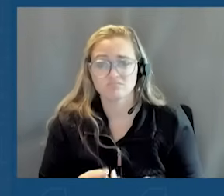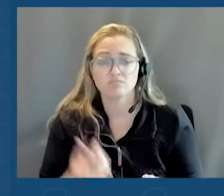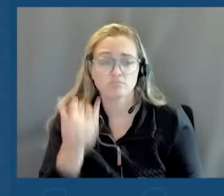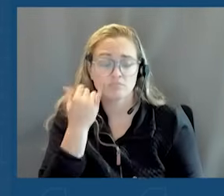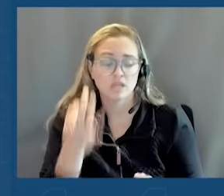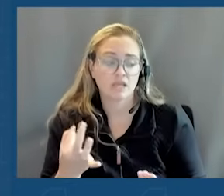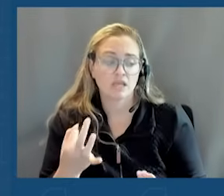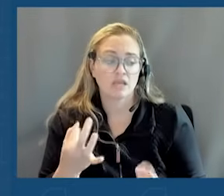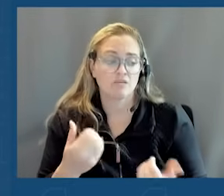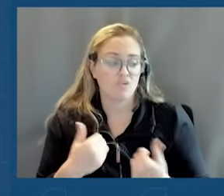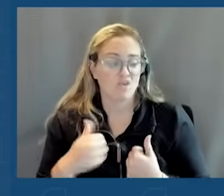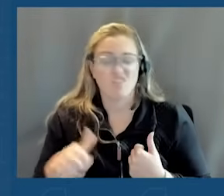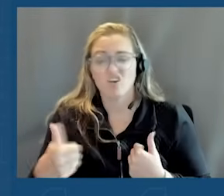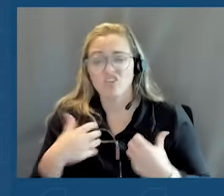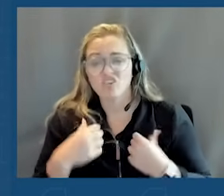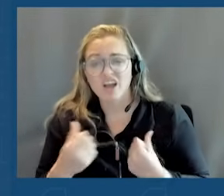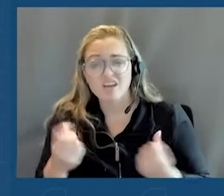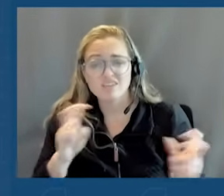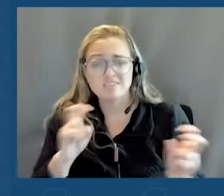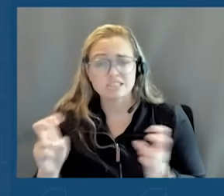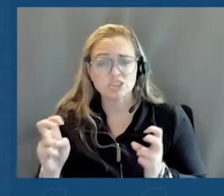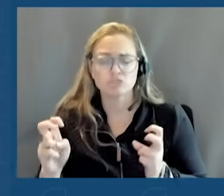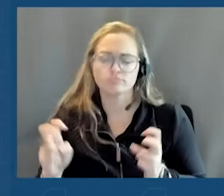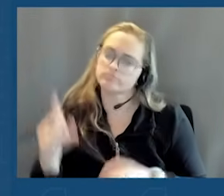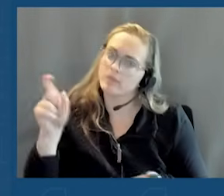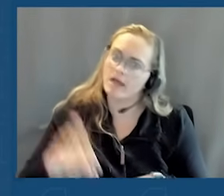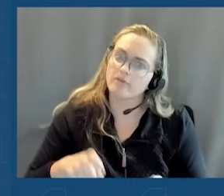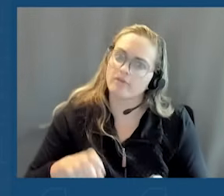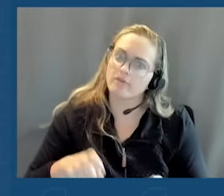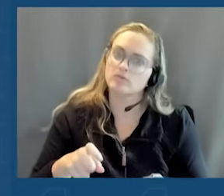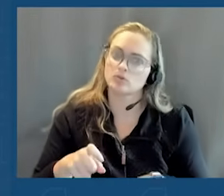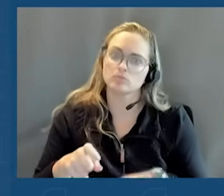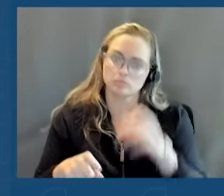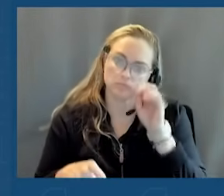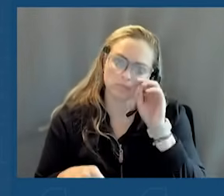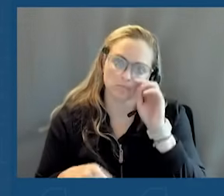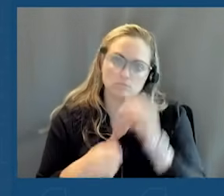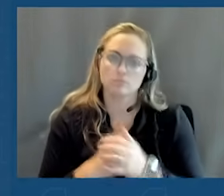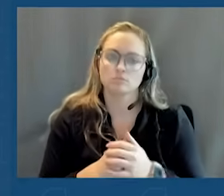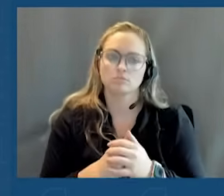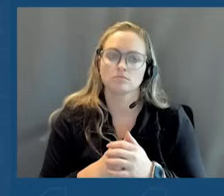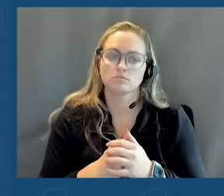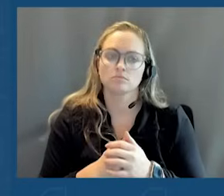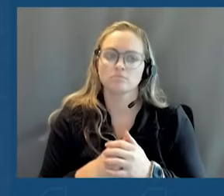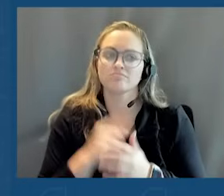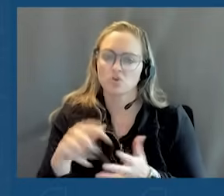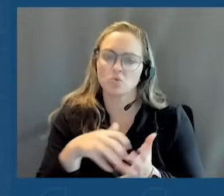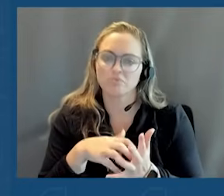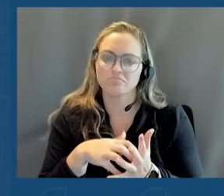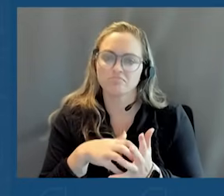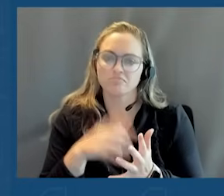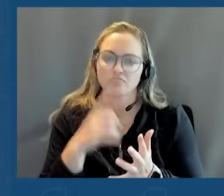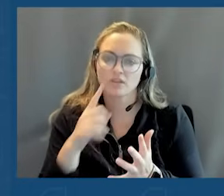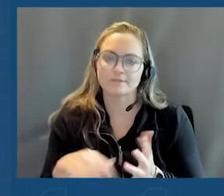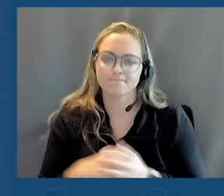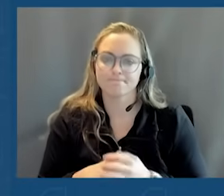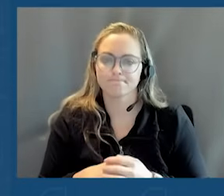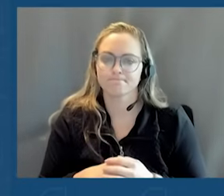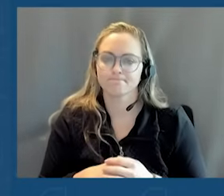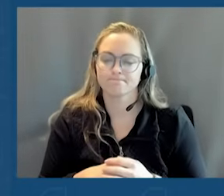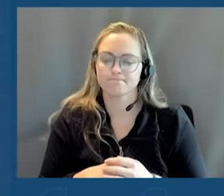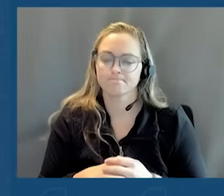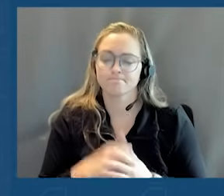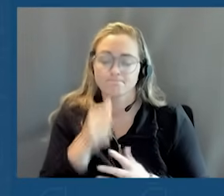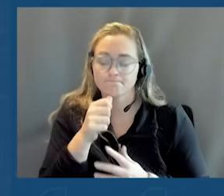underlying conditions, you really, truly have to do this because you are also in a point of vulnerability. So people don't realize